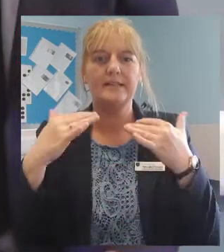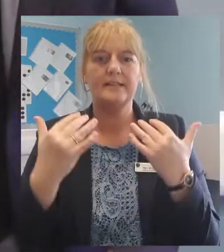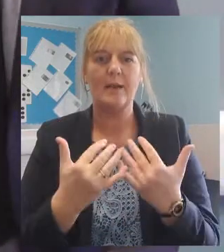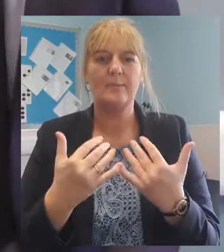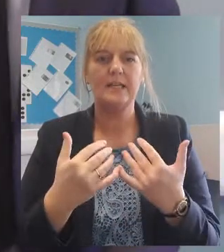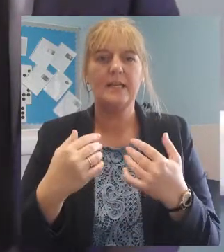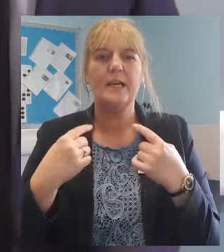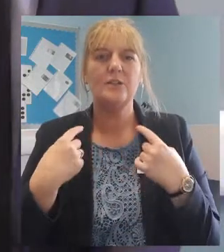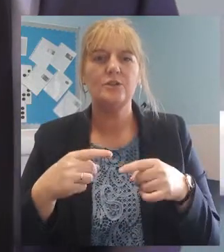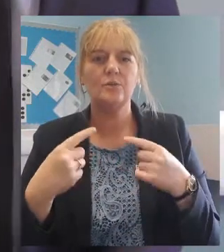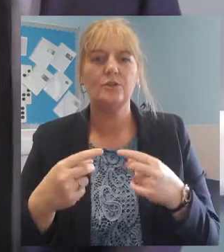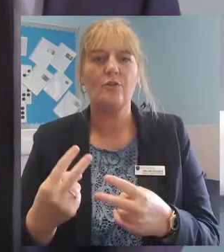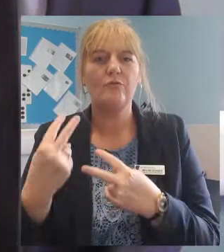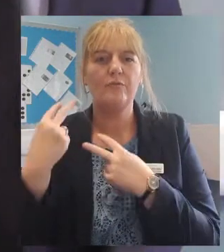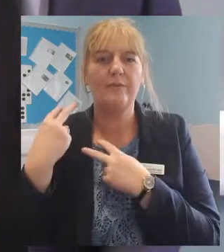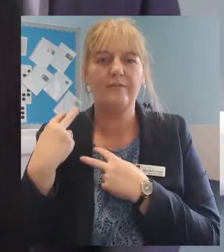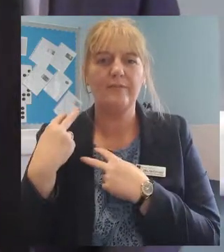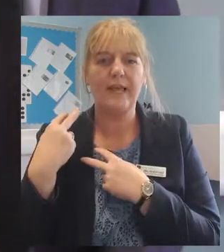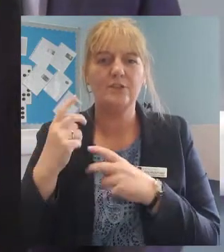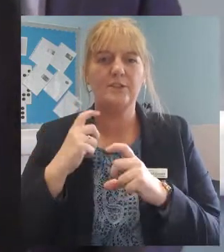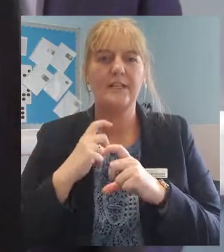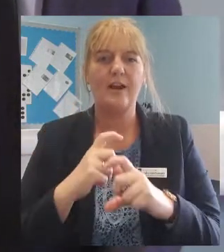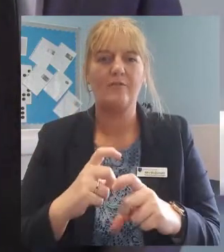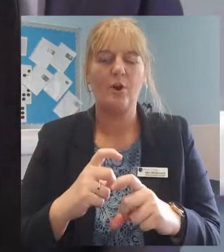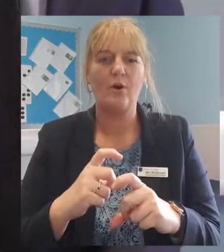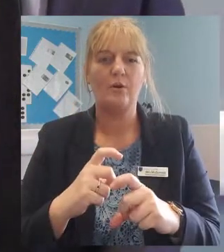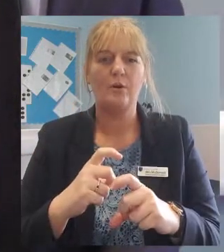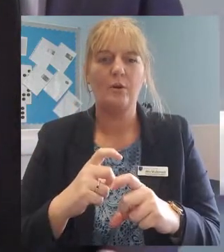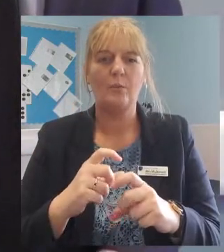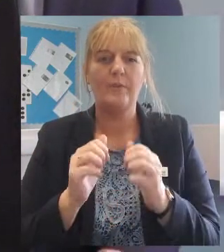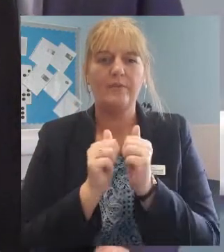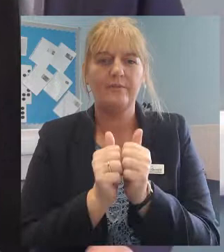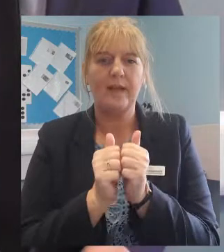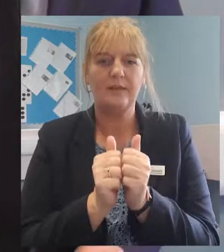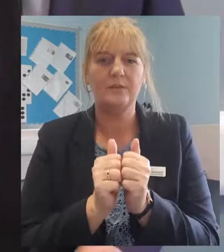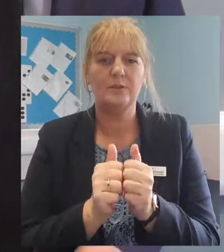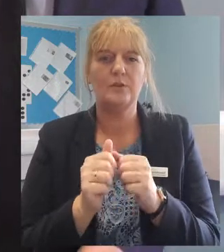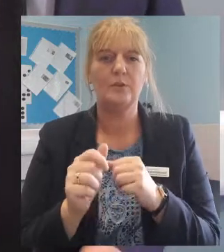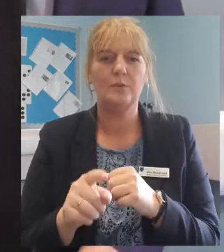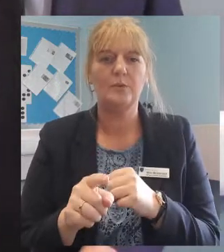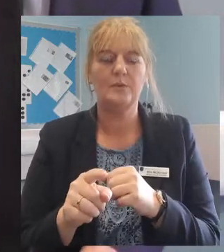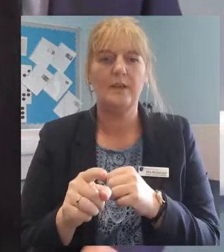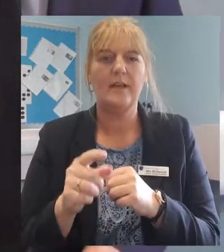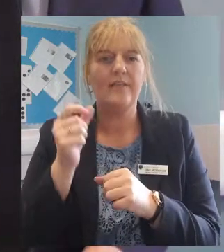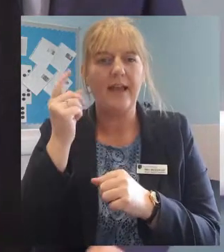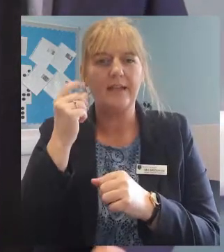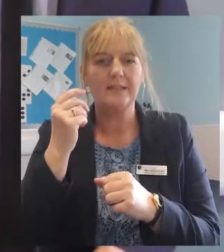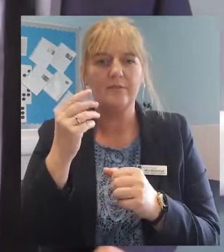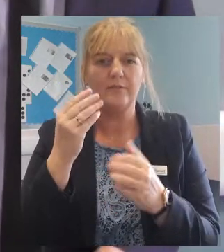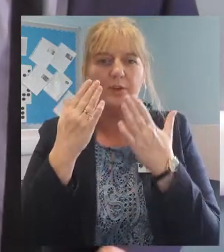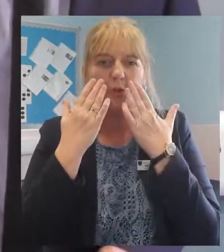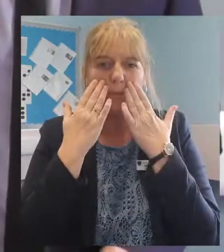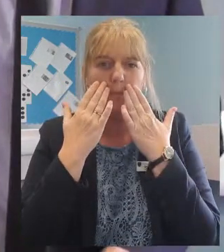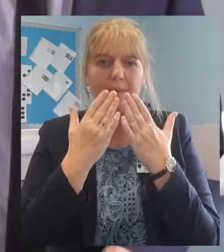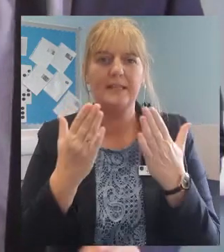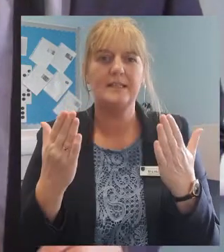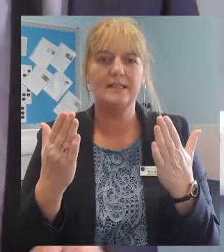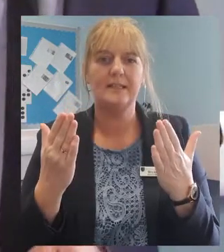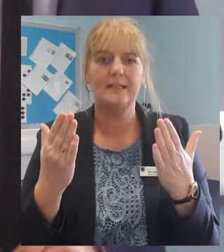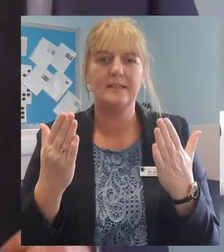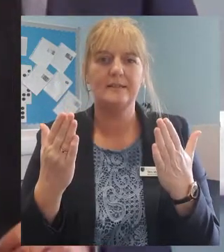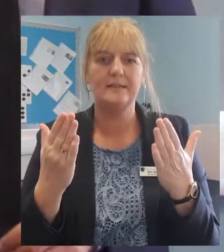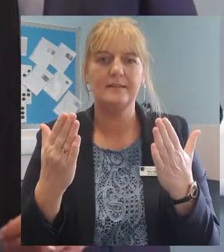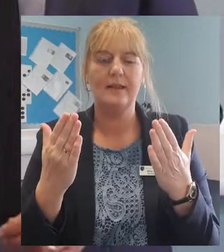in our Assemblies and Tutor Reflections, we are continuing by looking at our core values, and we're going to be focusing this week on the idea of